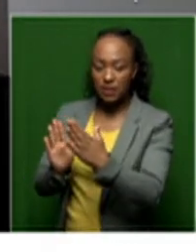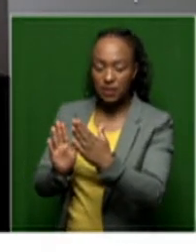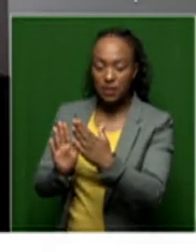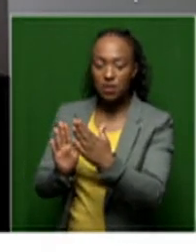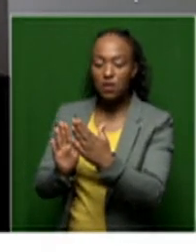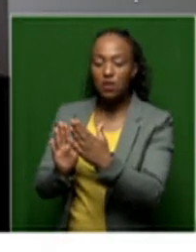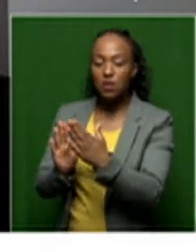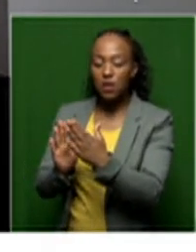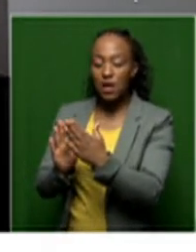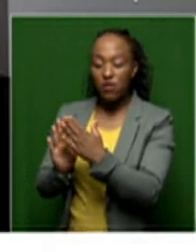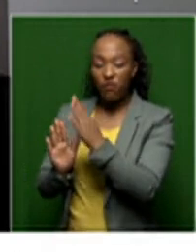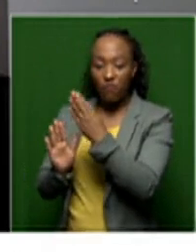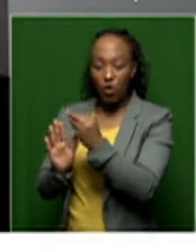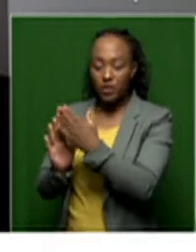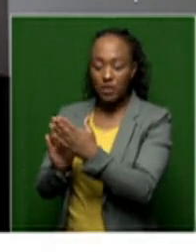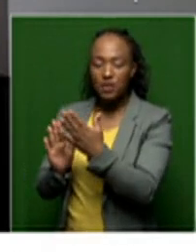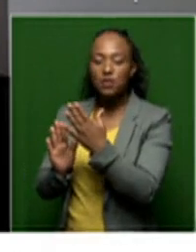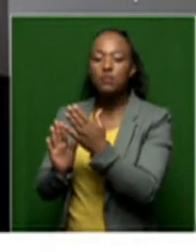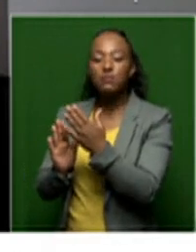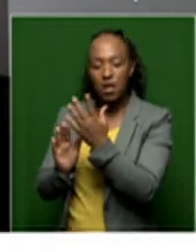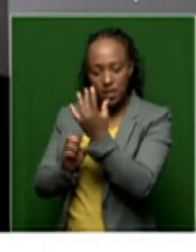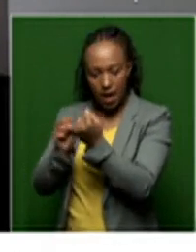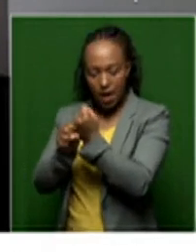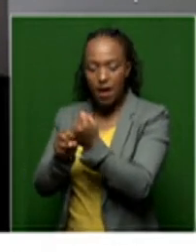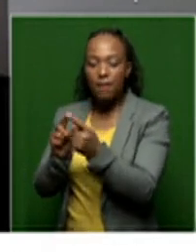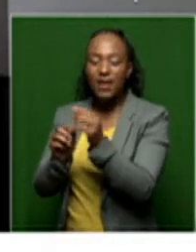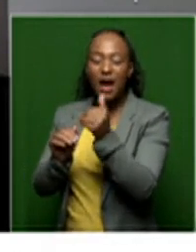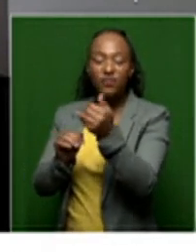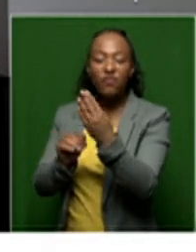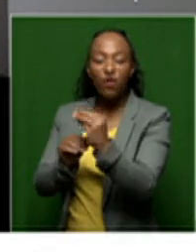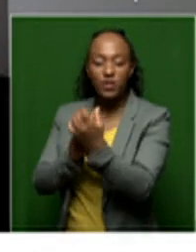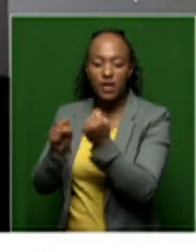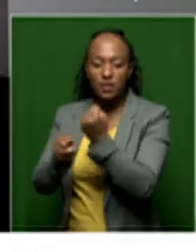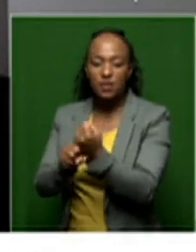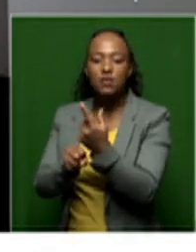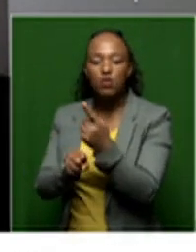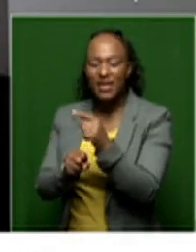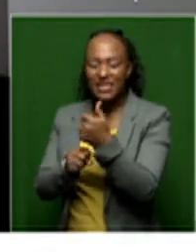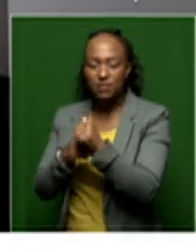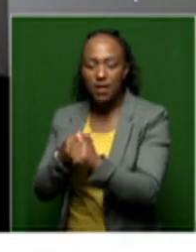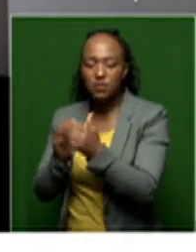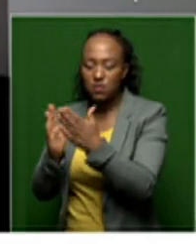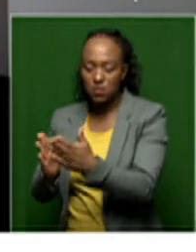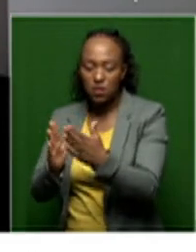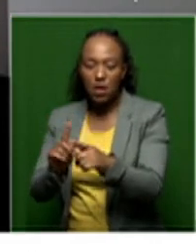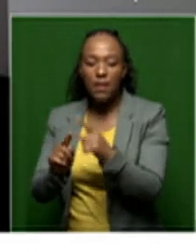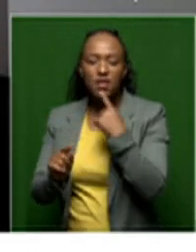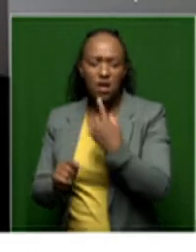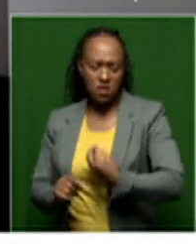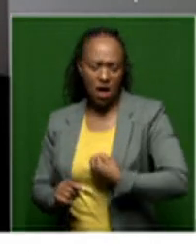checkup. After that, you should go twice a year, maybe in your 50s. But, there is a myth that younger women do not get breast